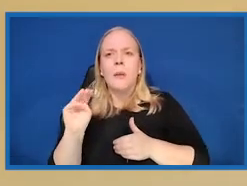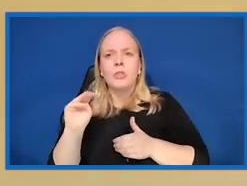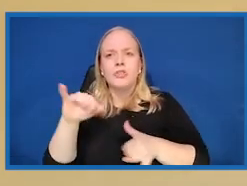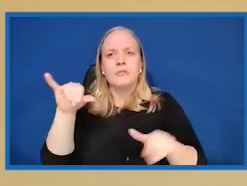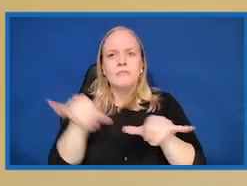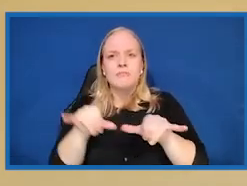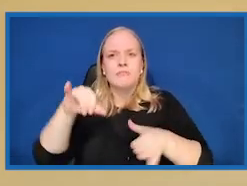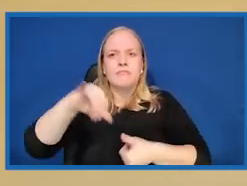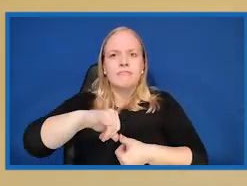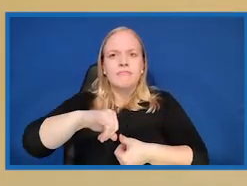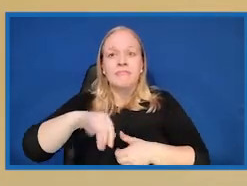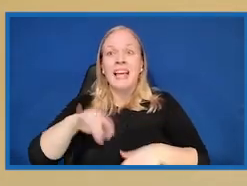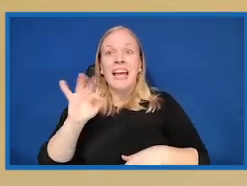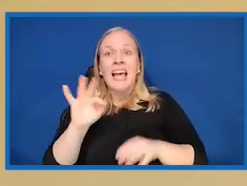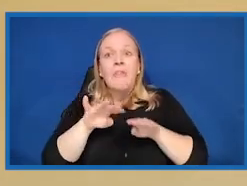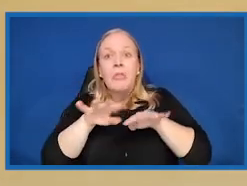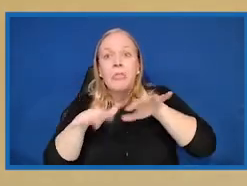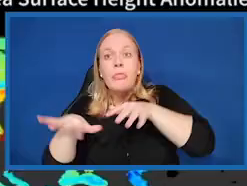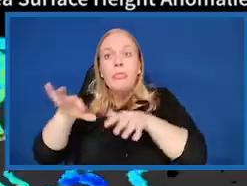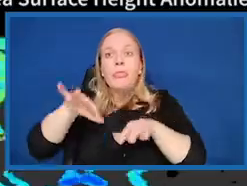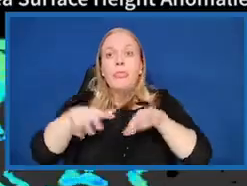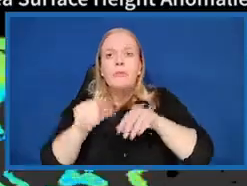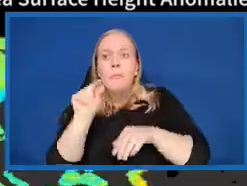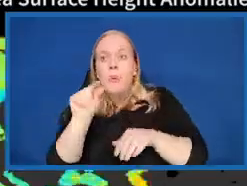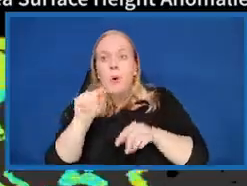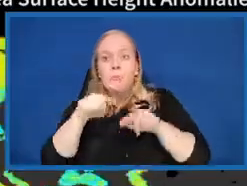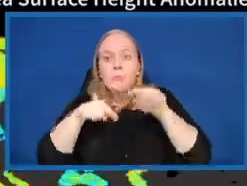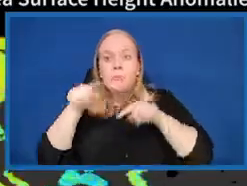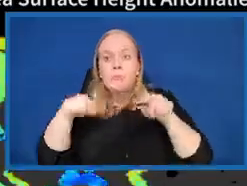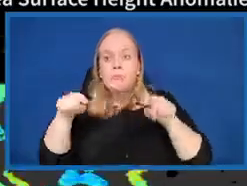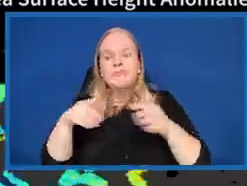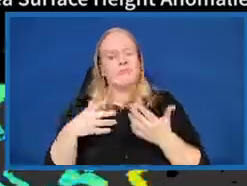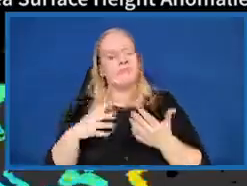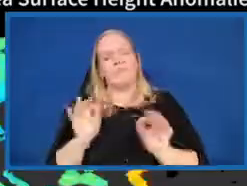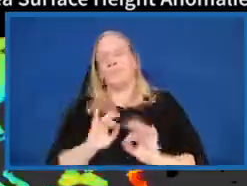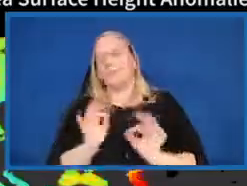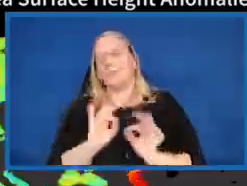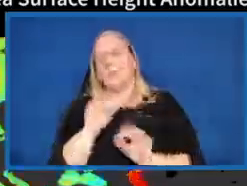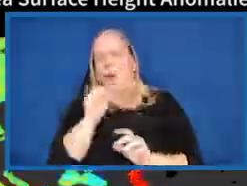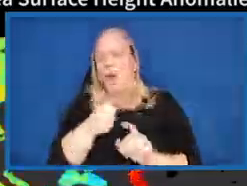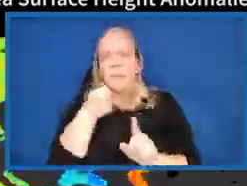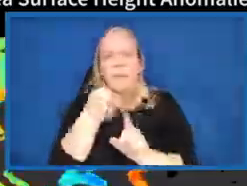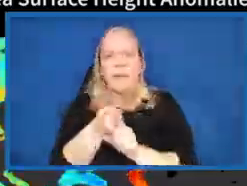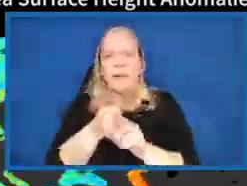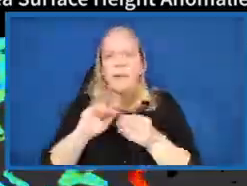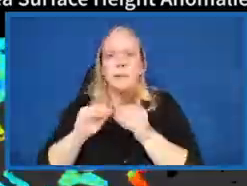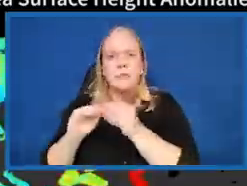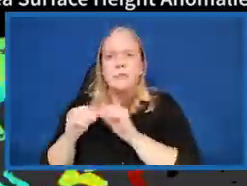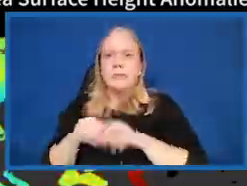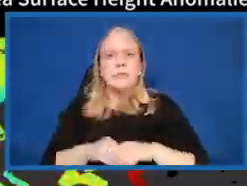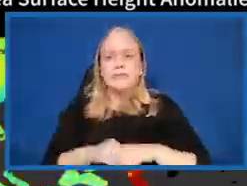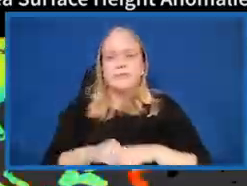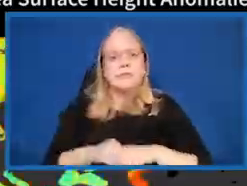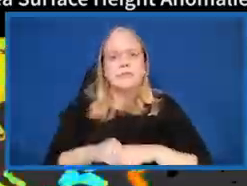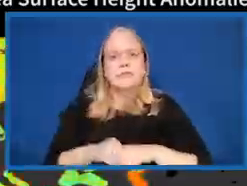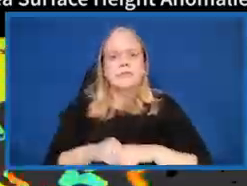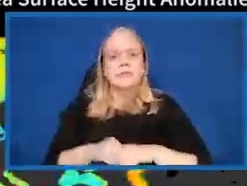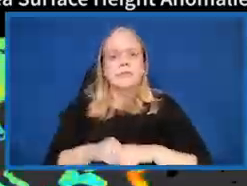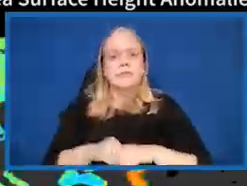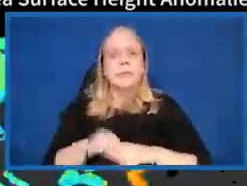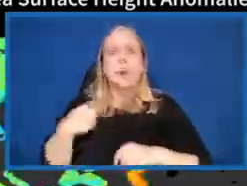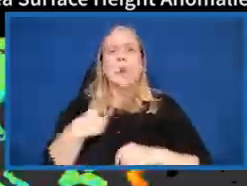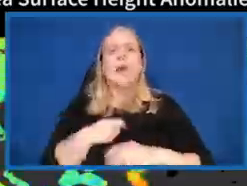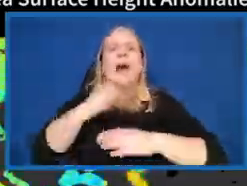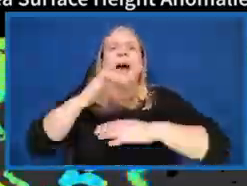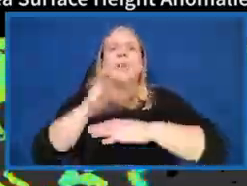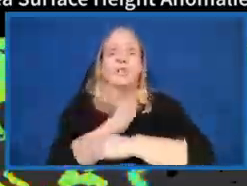small variation as a result of waves and things like that will not really affect this result, since we're